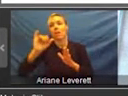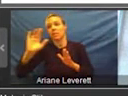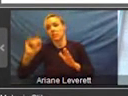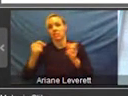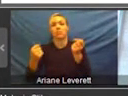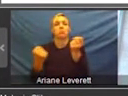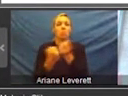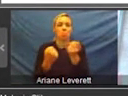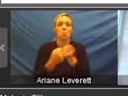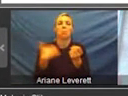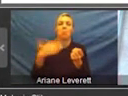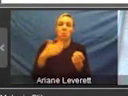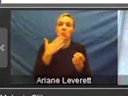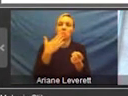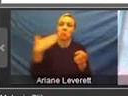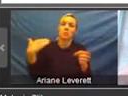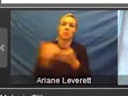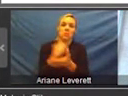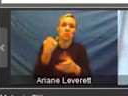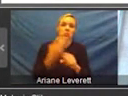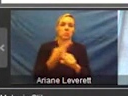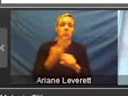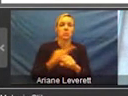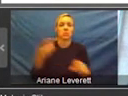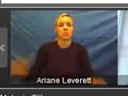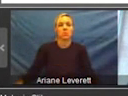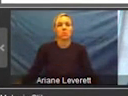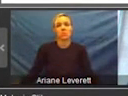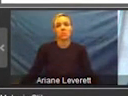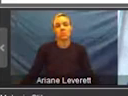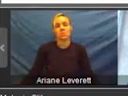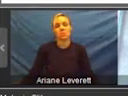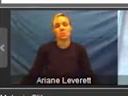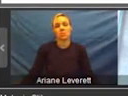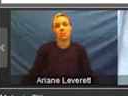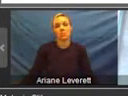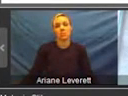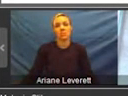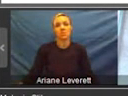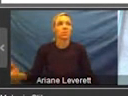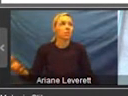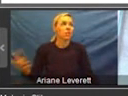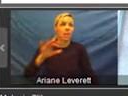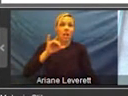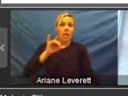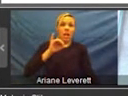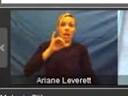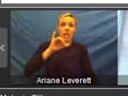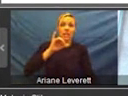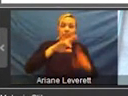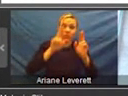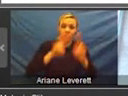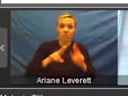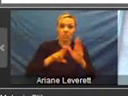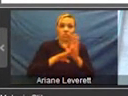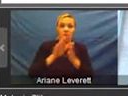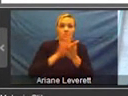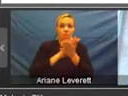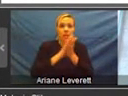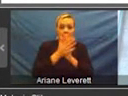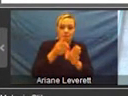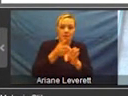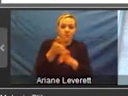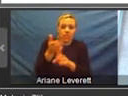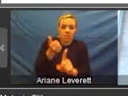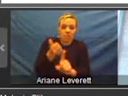the international development became a field in itself, which was in the early 1950s.